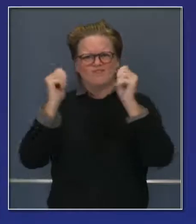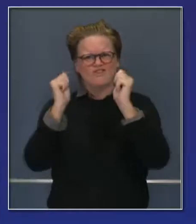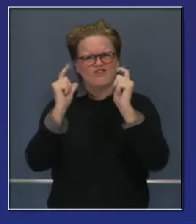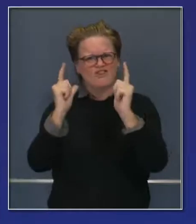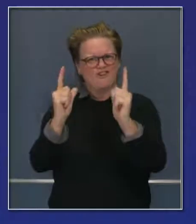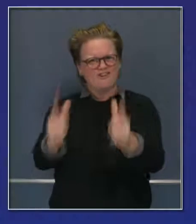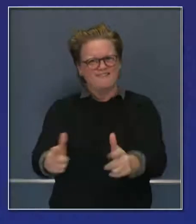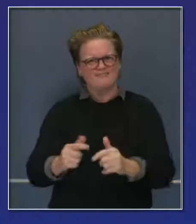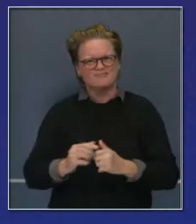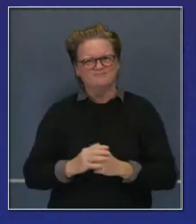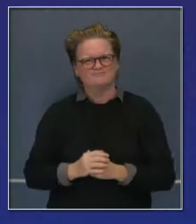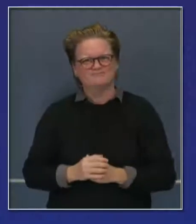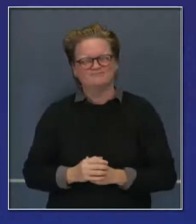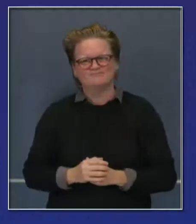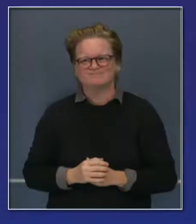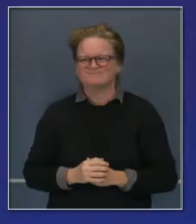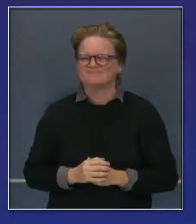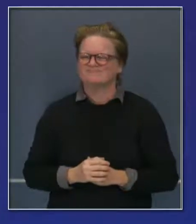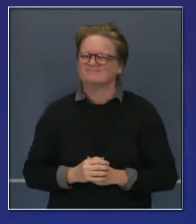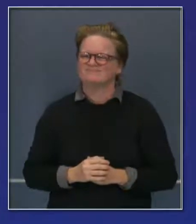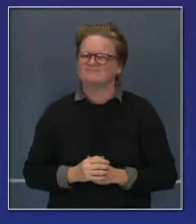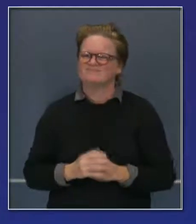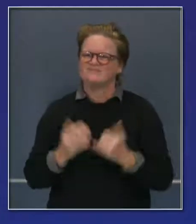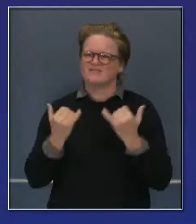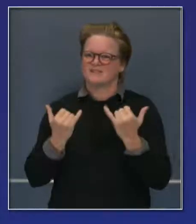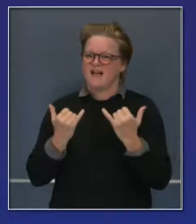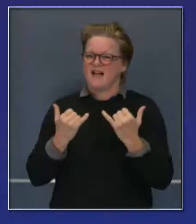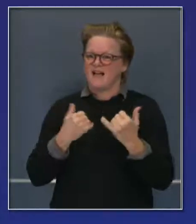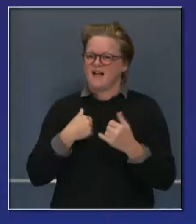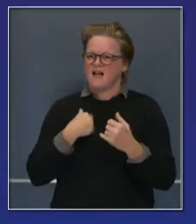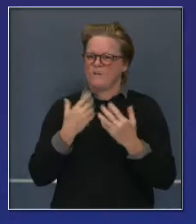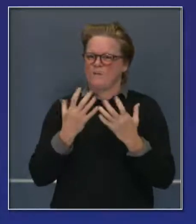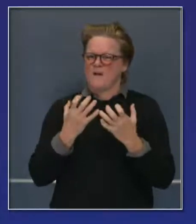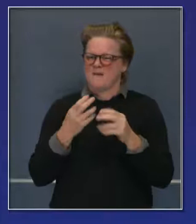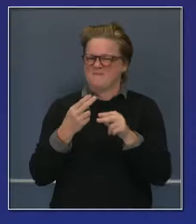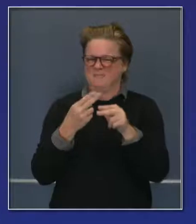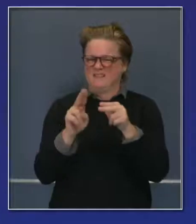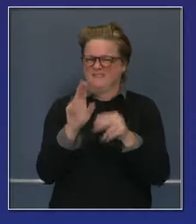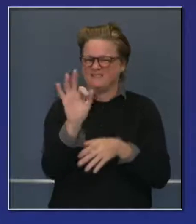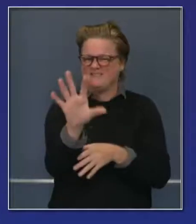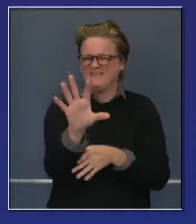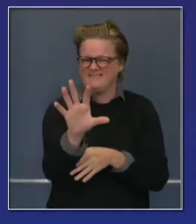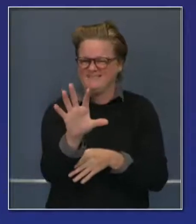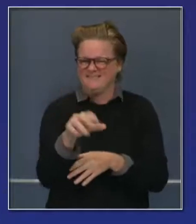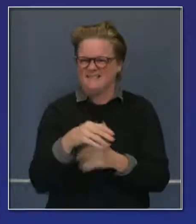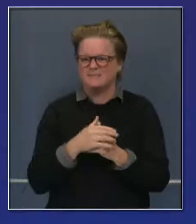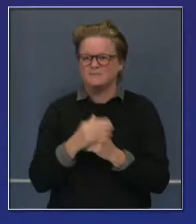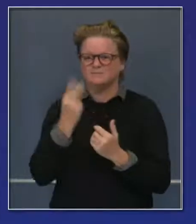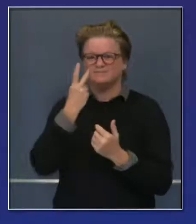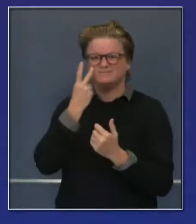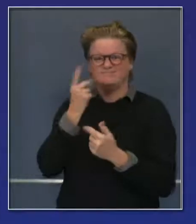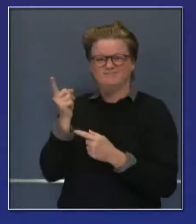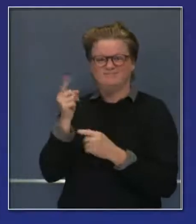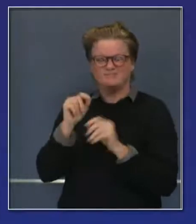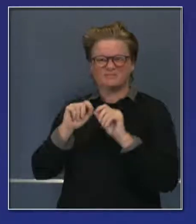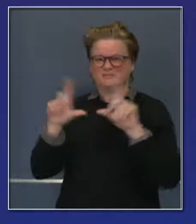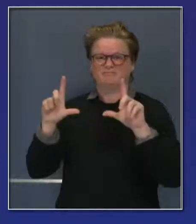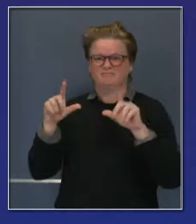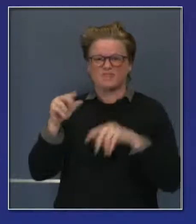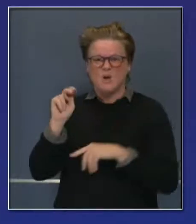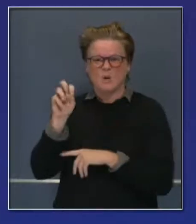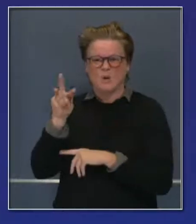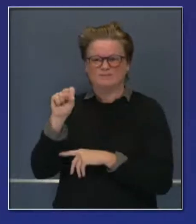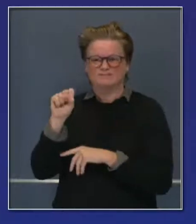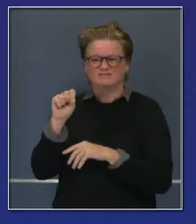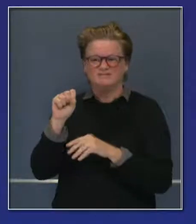is topical and certainly generating a lot of news stories today, including lighting up my cell phone. And that's the announcement